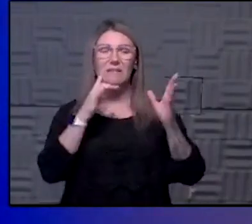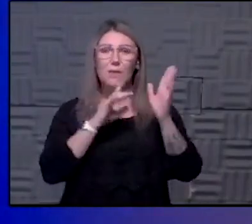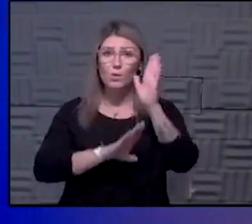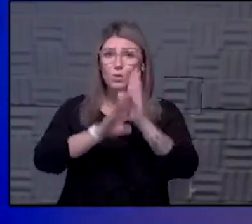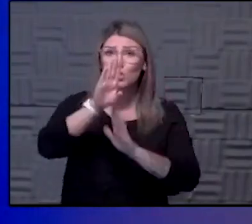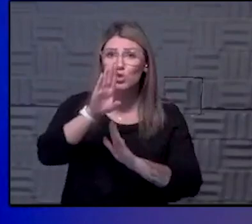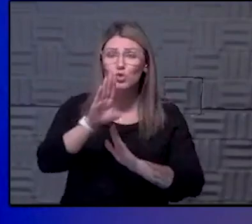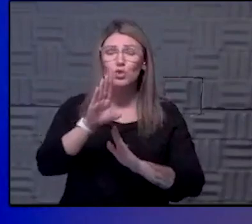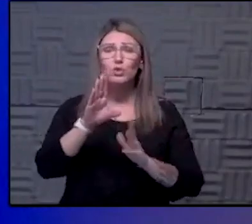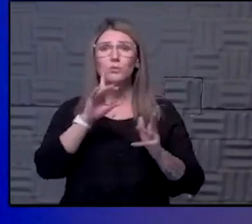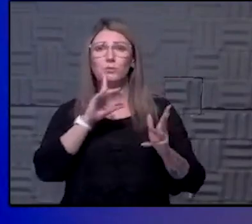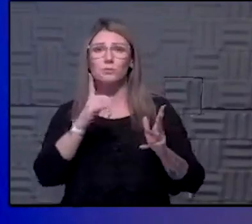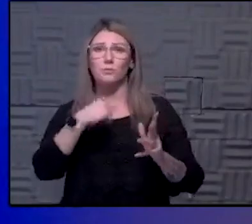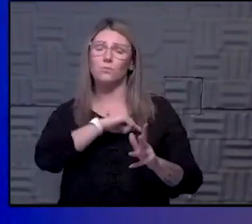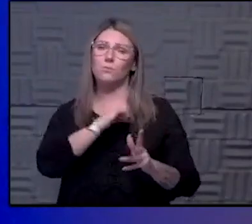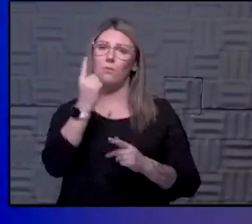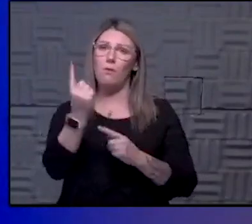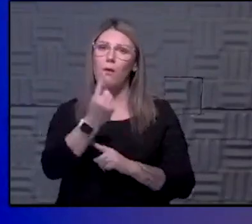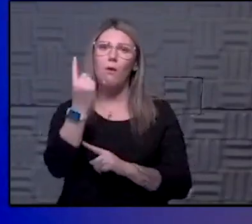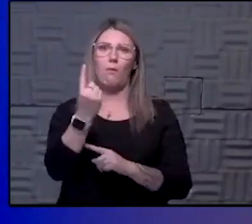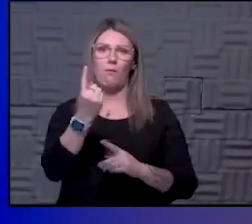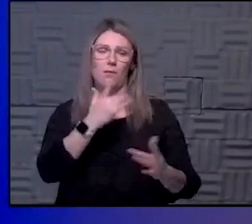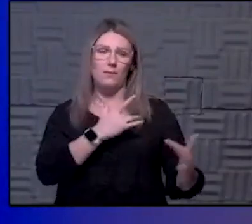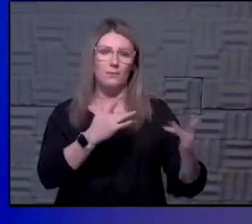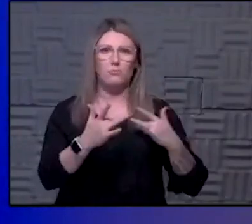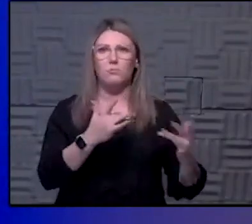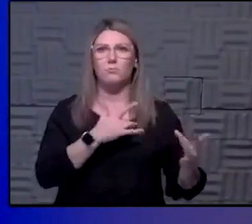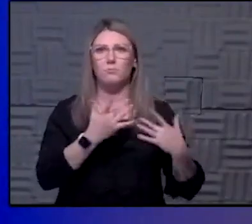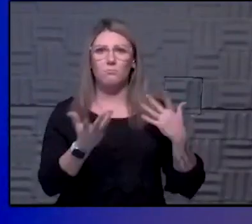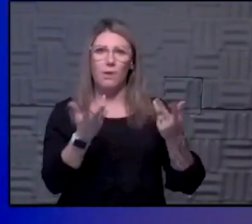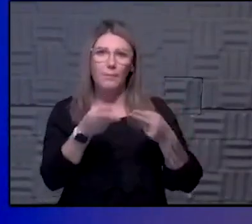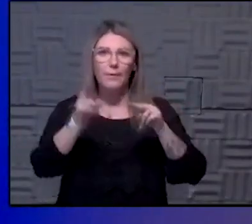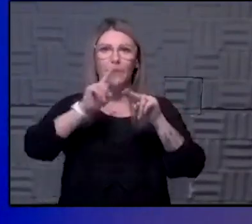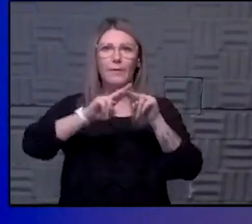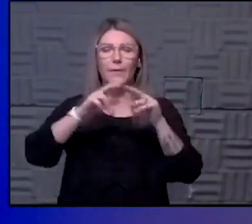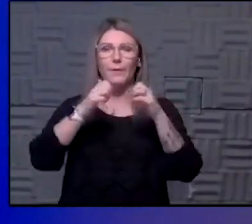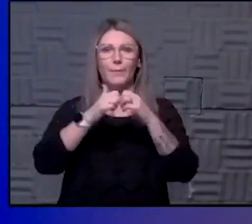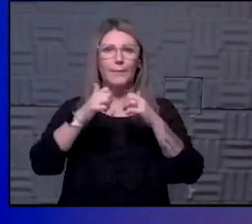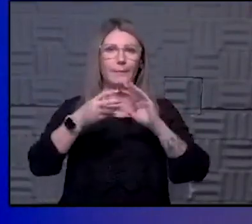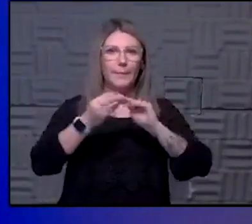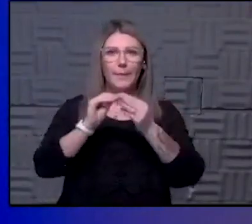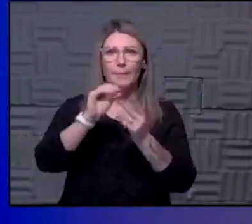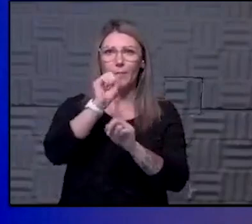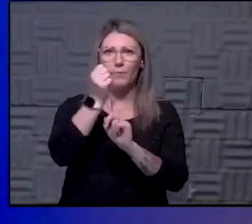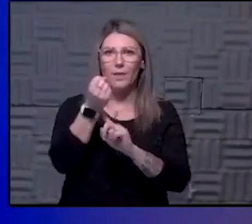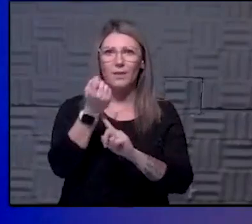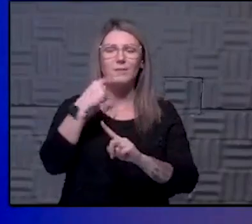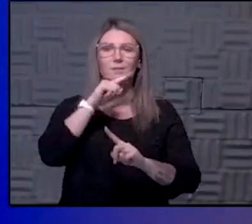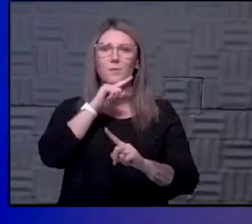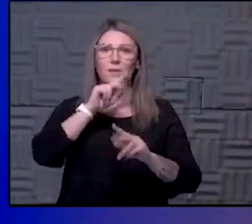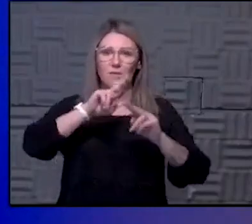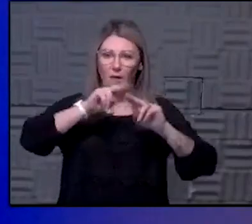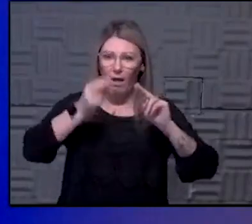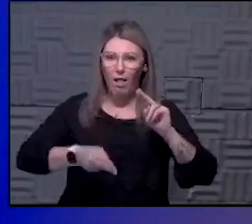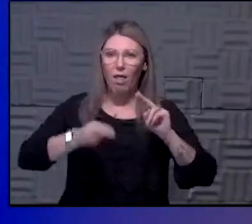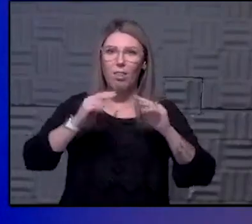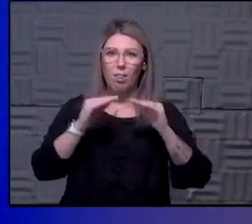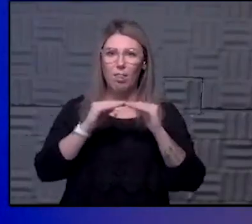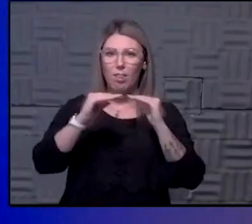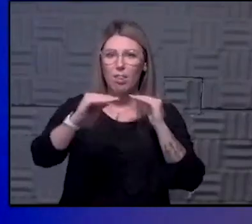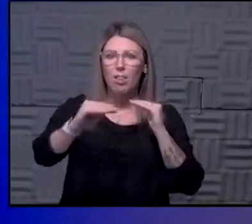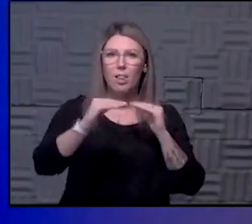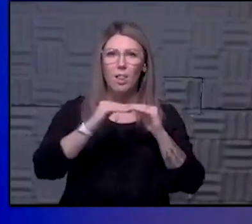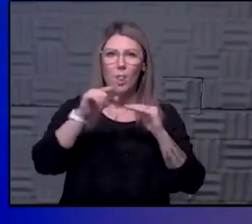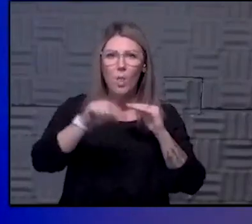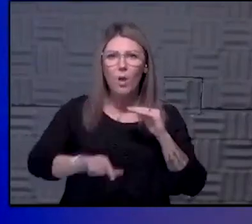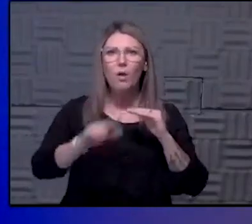Well, I think we are always concerned that there may be increases in the number of cases. We've gotten down to a lower level, but it's